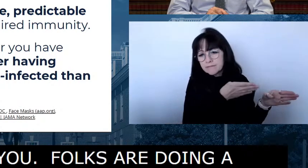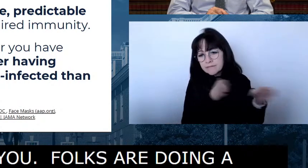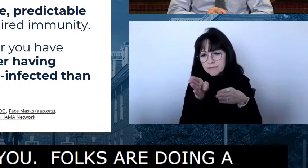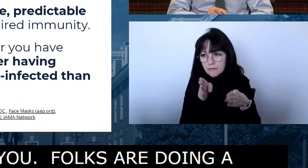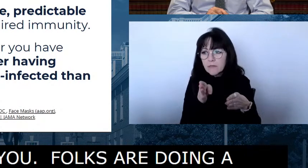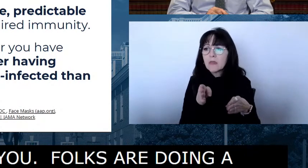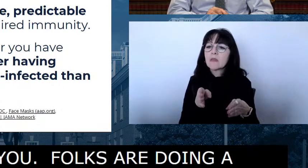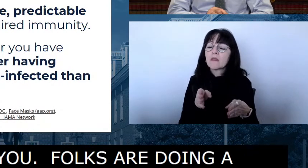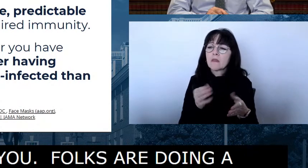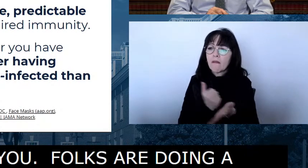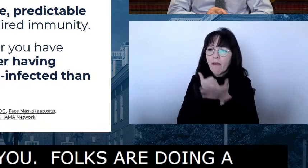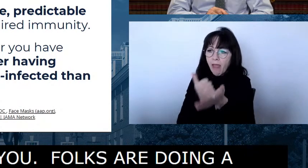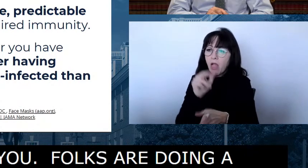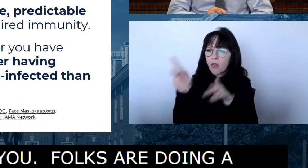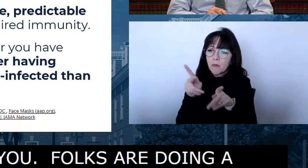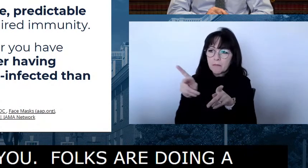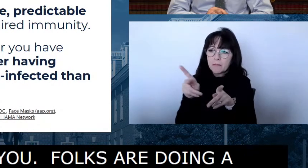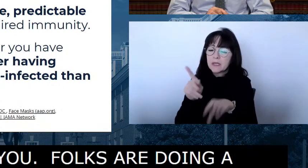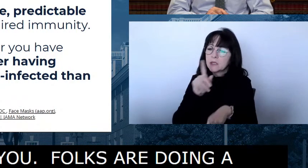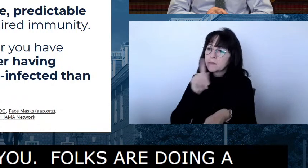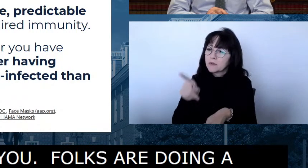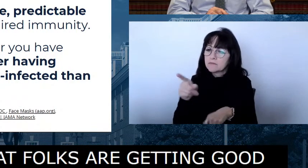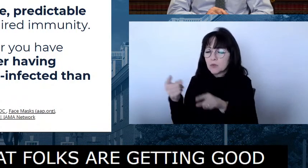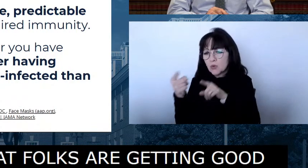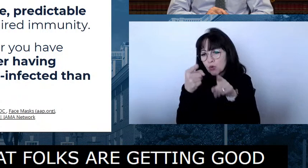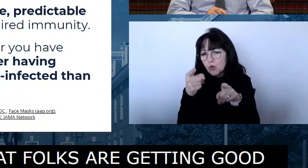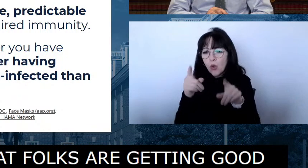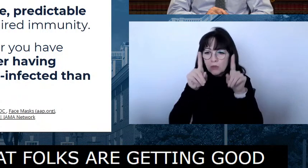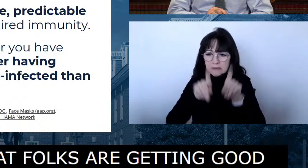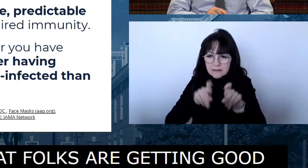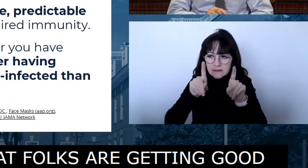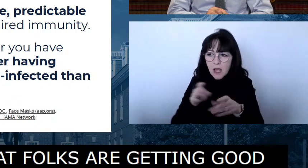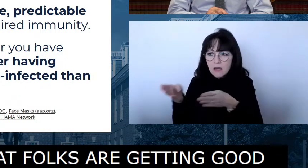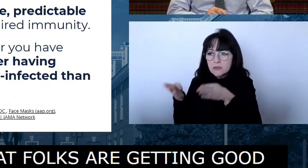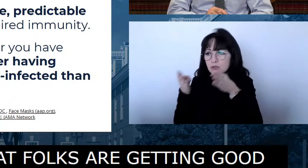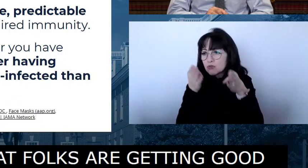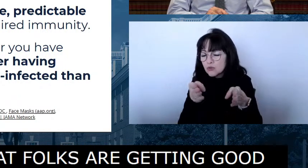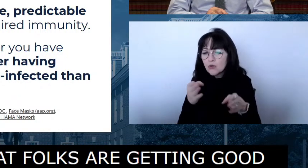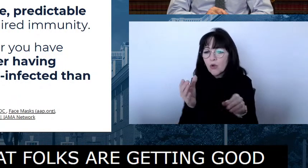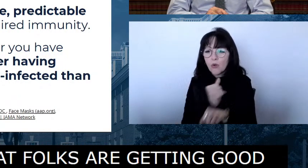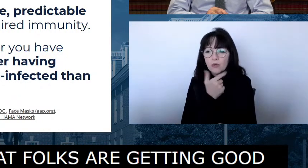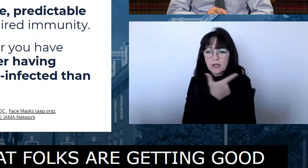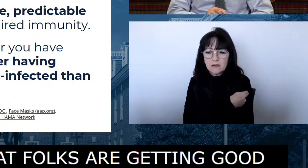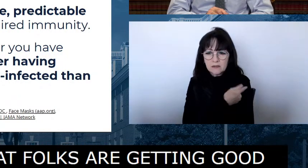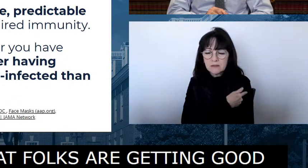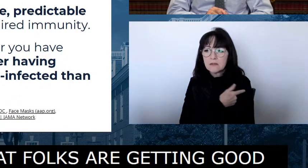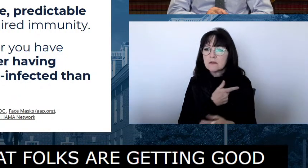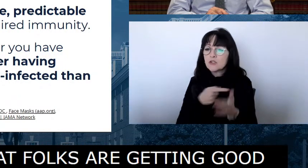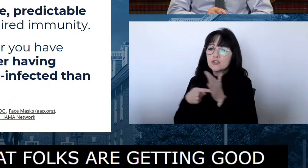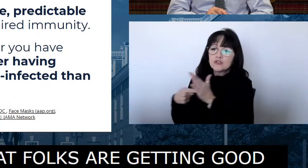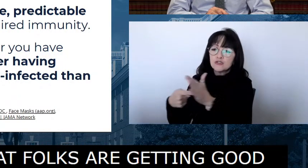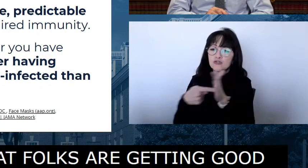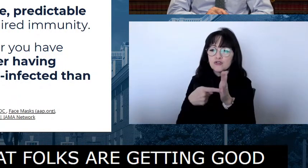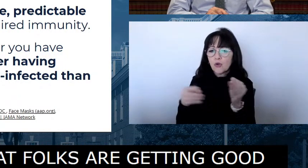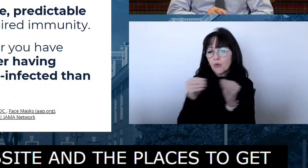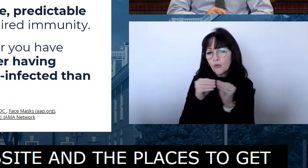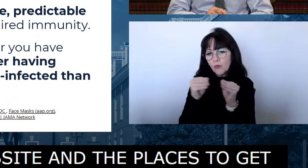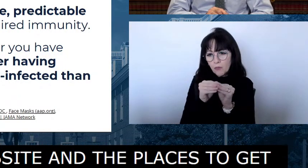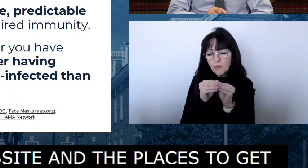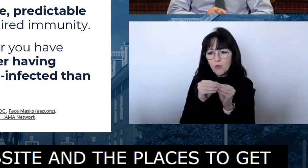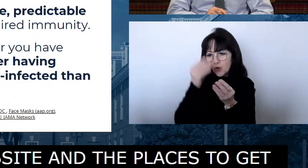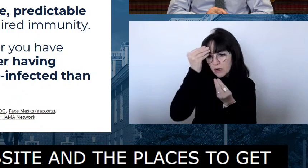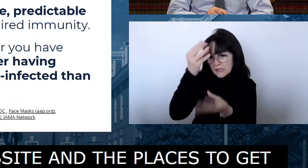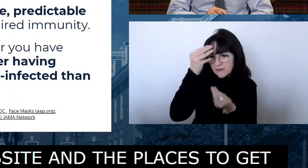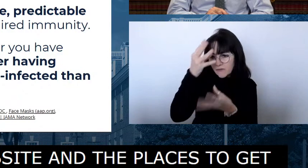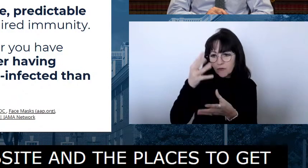get tested, to get vaccinated, and have information that folks need to protect their children and their families, keep kids in